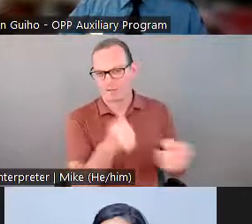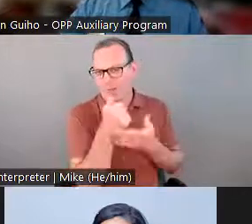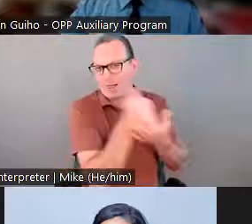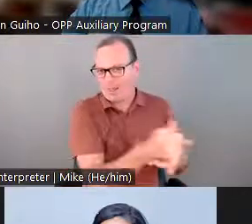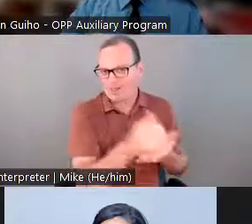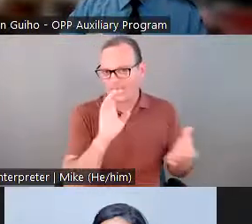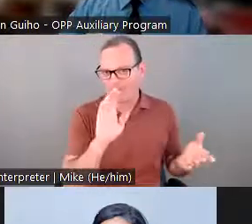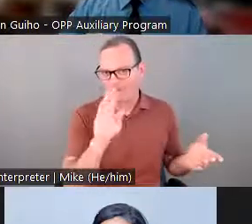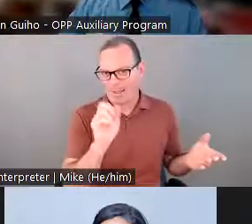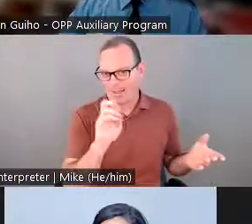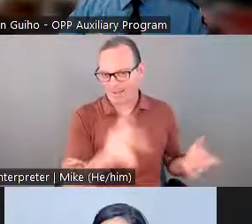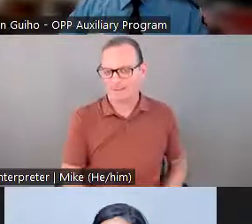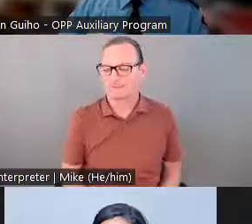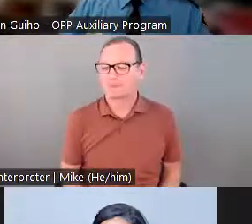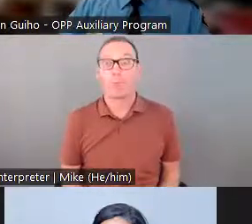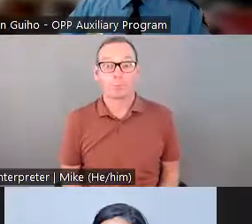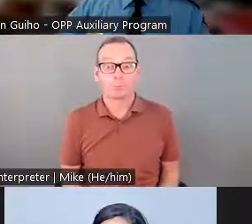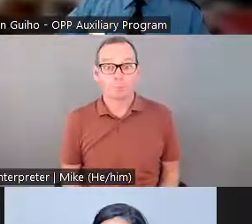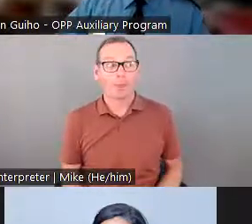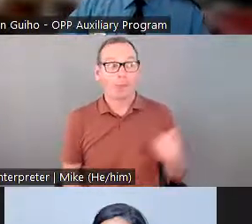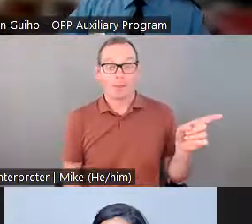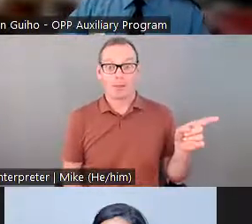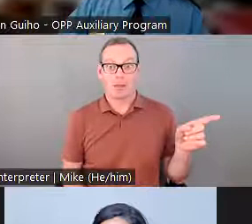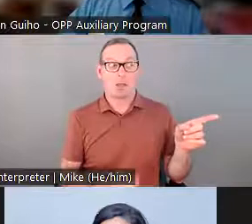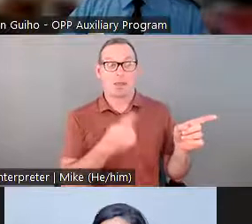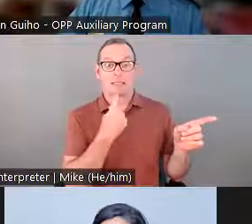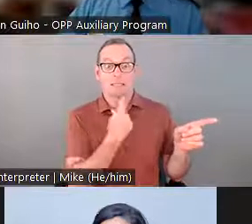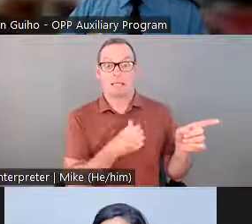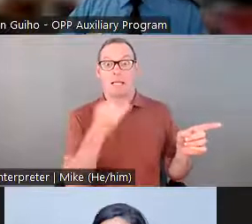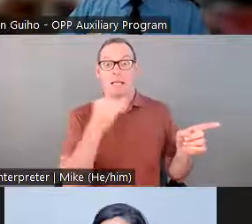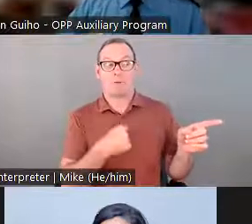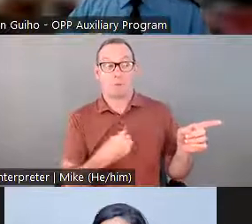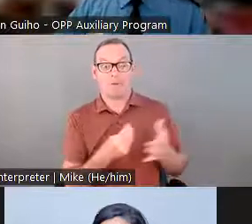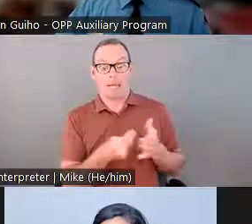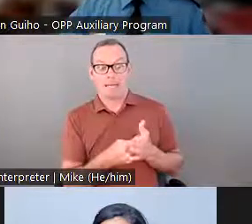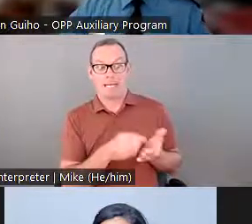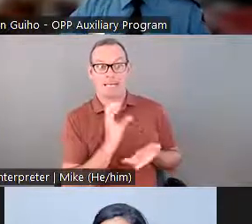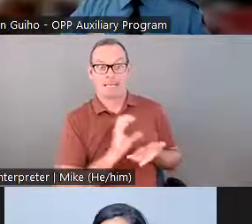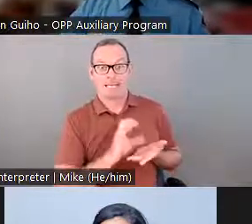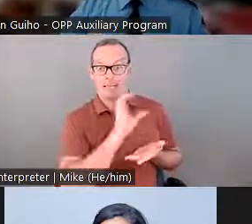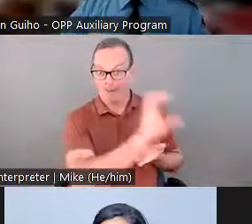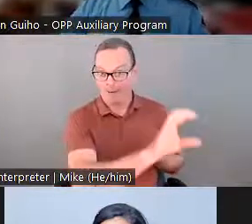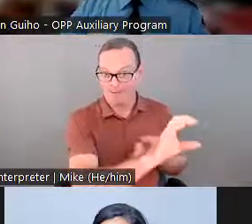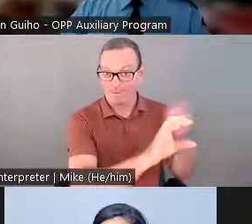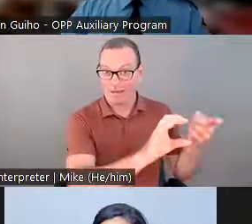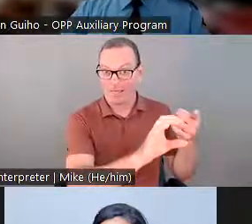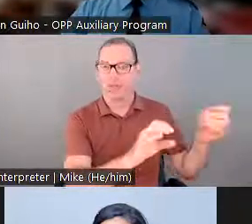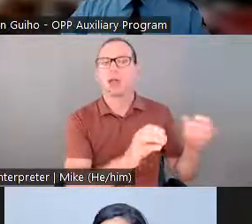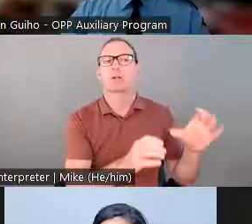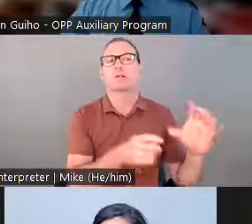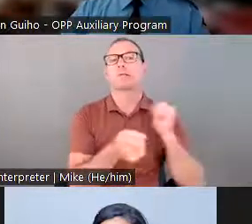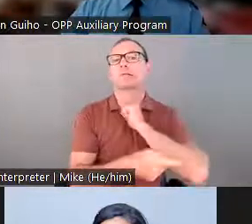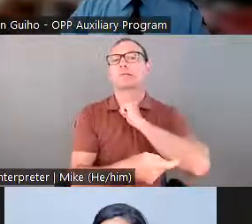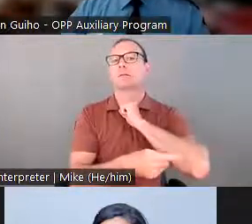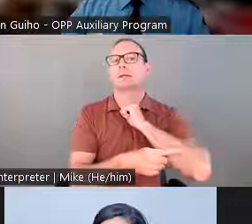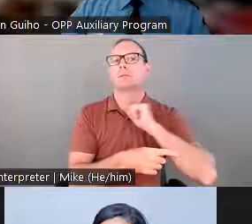bank employee for giving you that money, then we'll refund your money. I mean, that in itself is quite an interesting story in